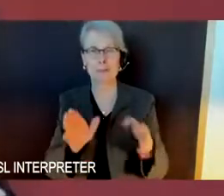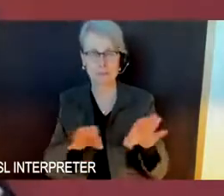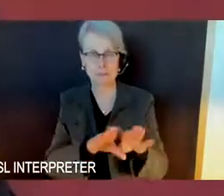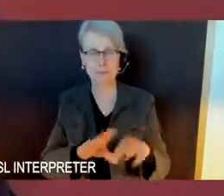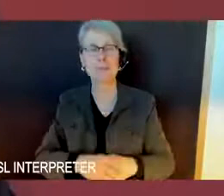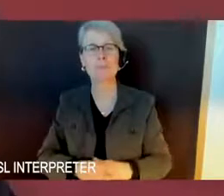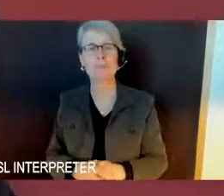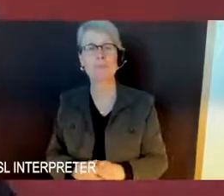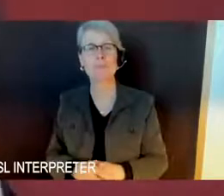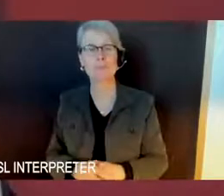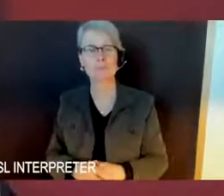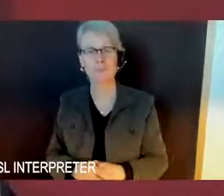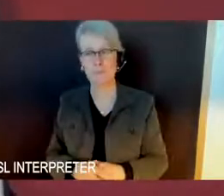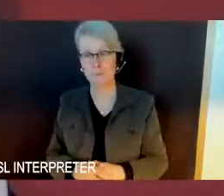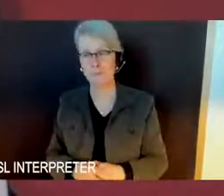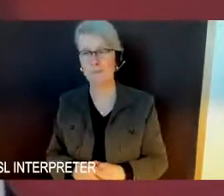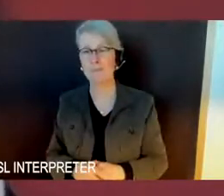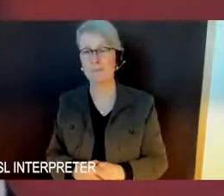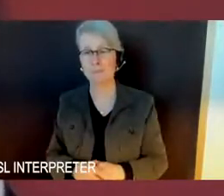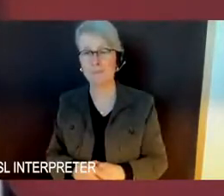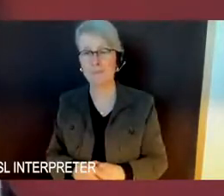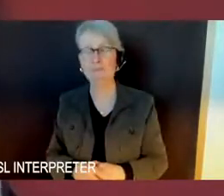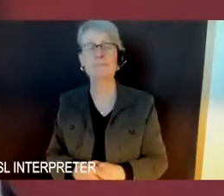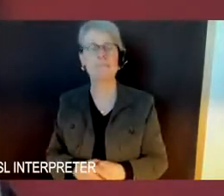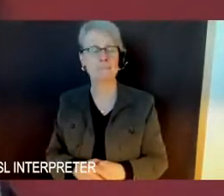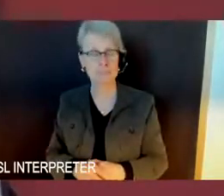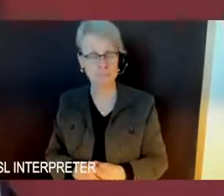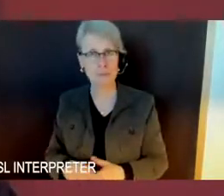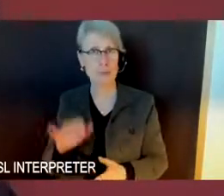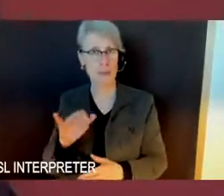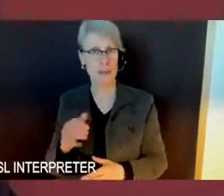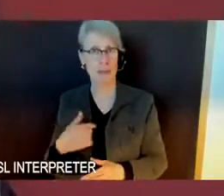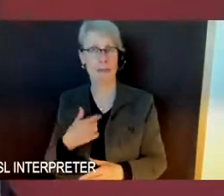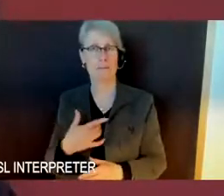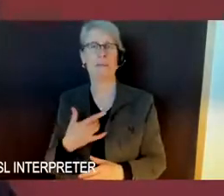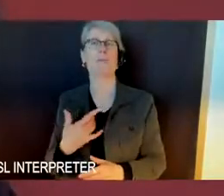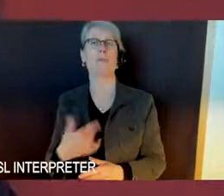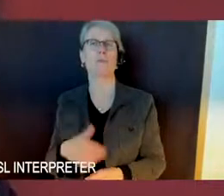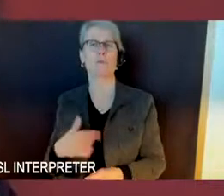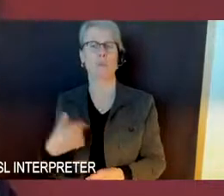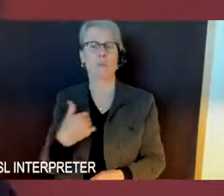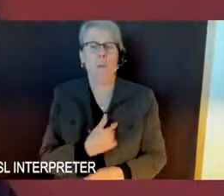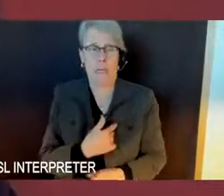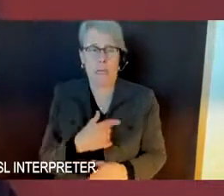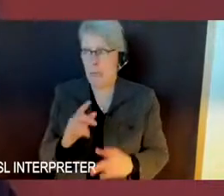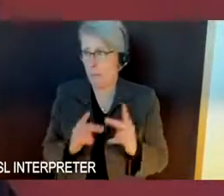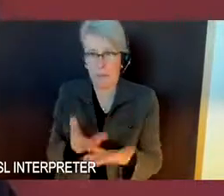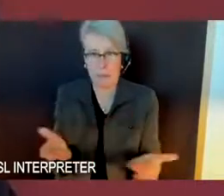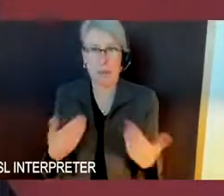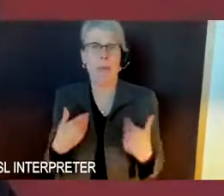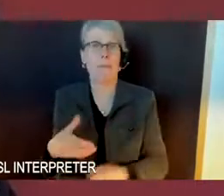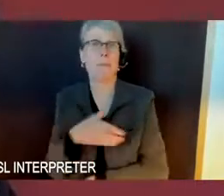share. To me, this was a moment where I realized the power that we have as